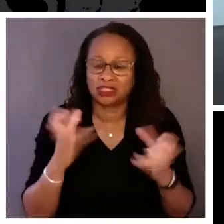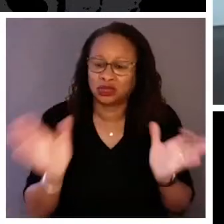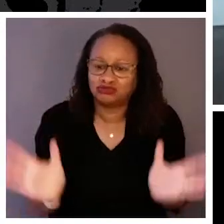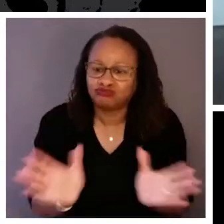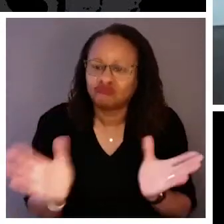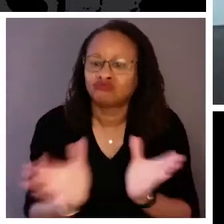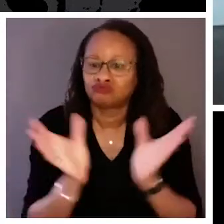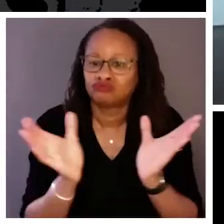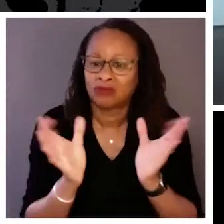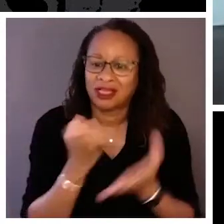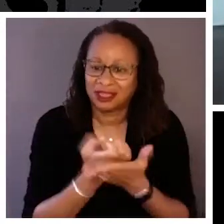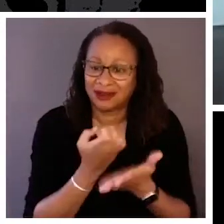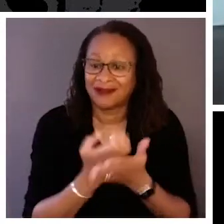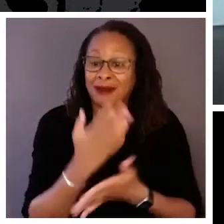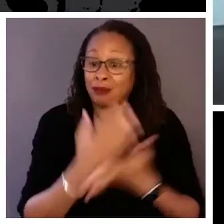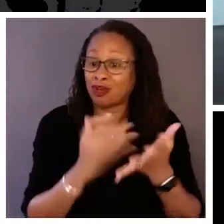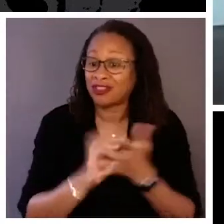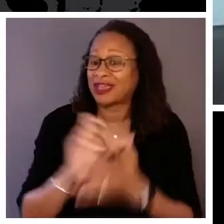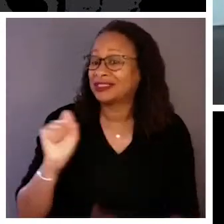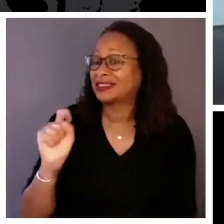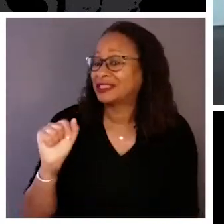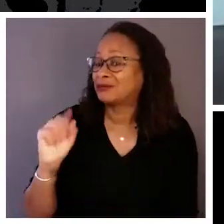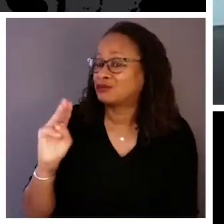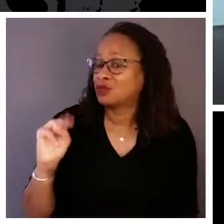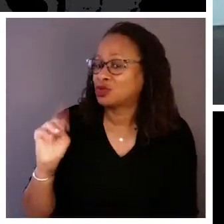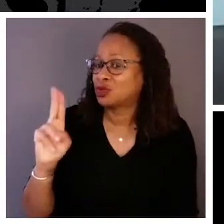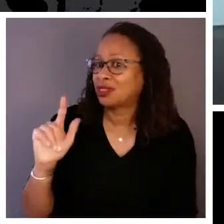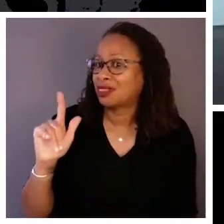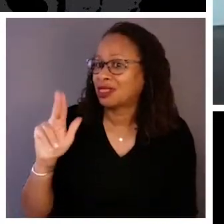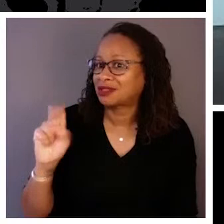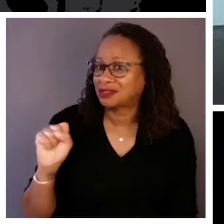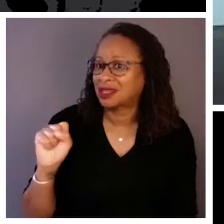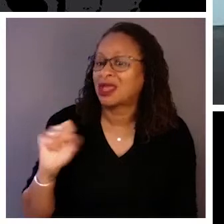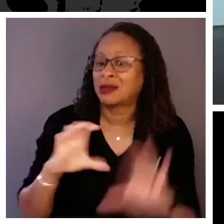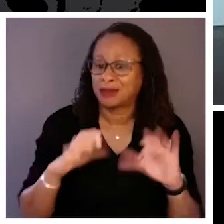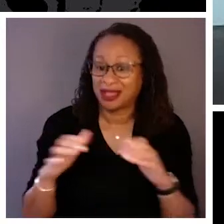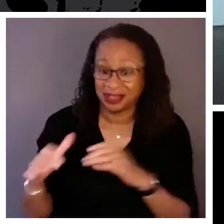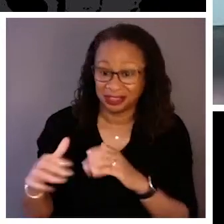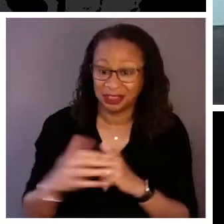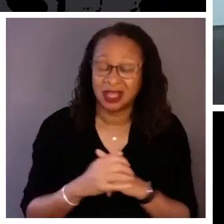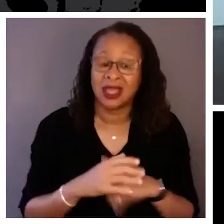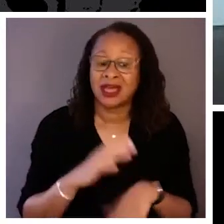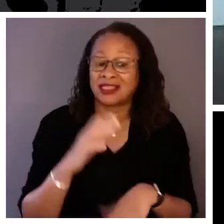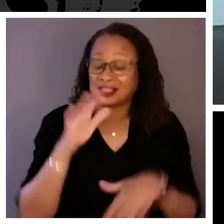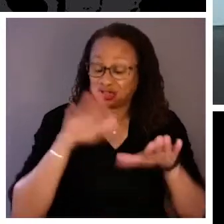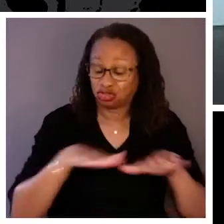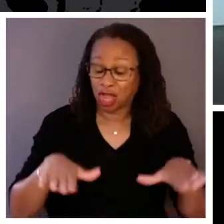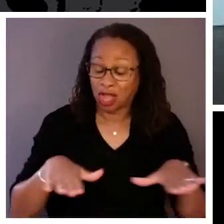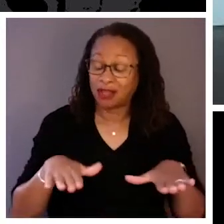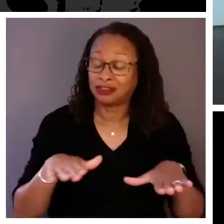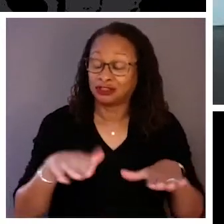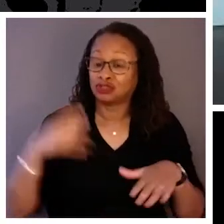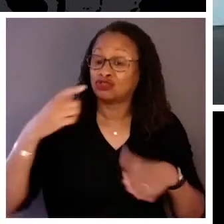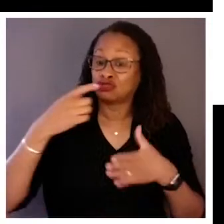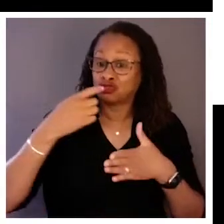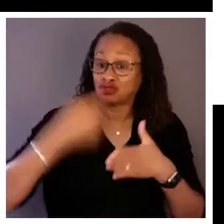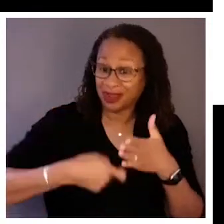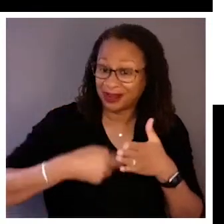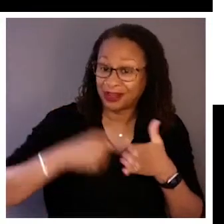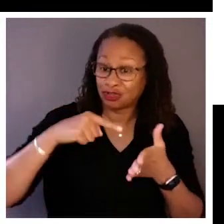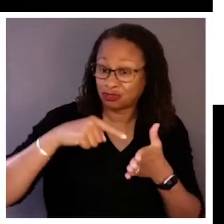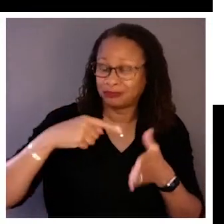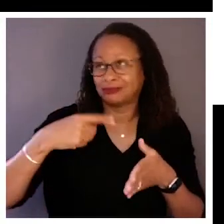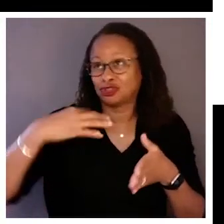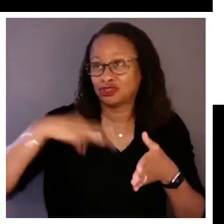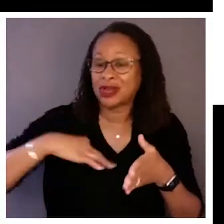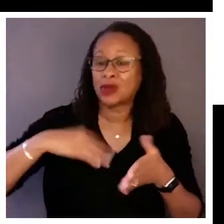of the stimulus packages that have been passed, the child credit was sent to people in an advance form. So